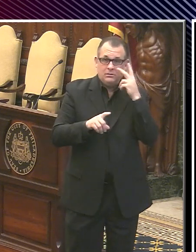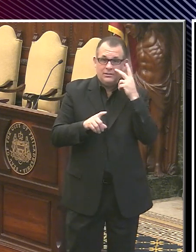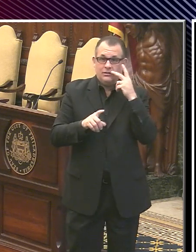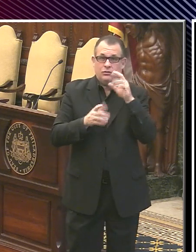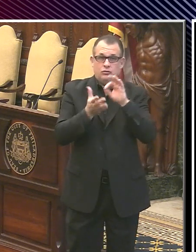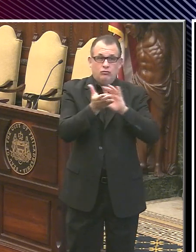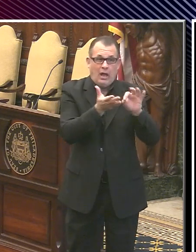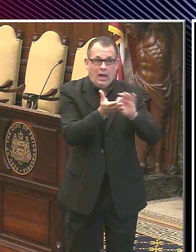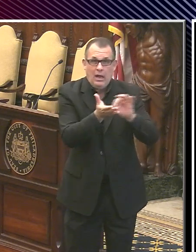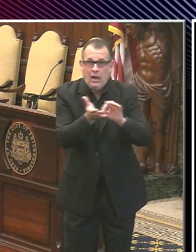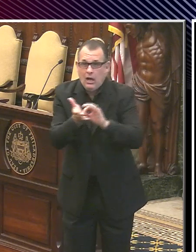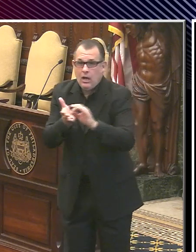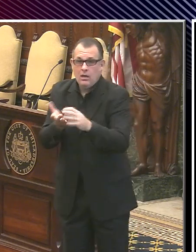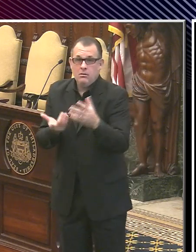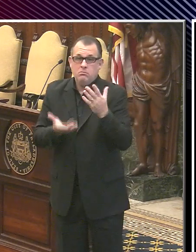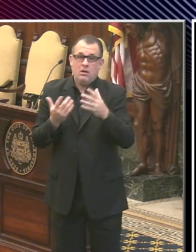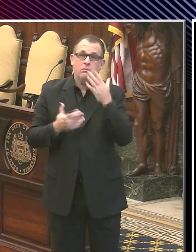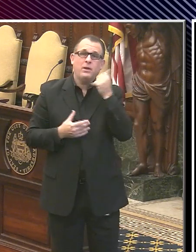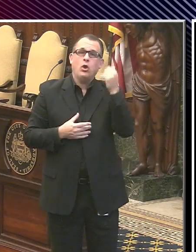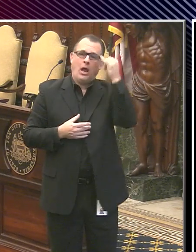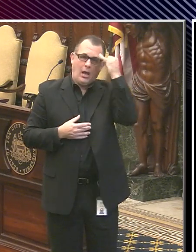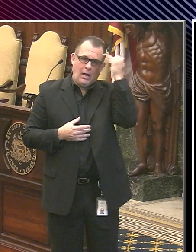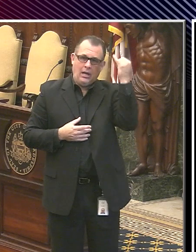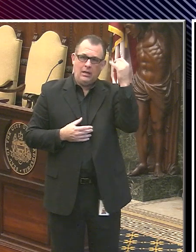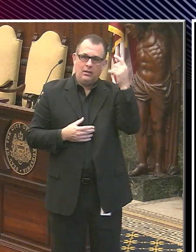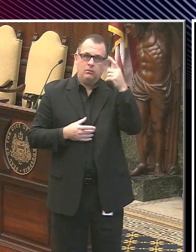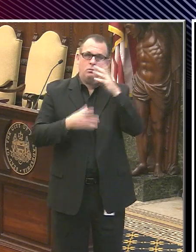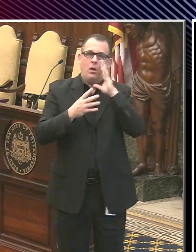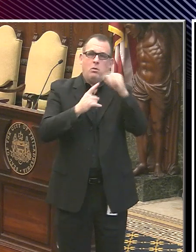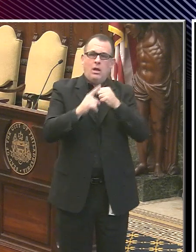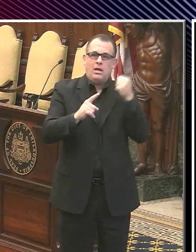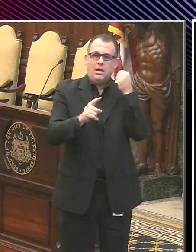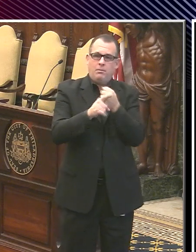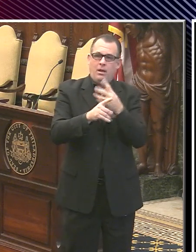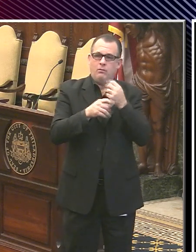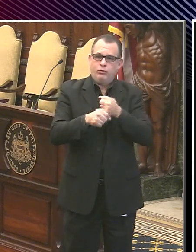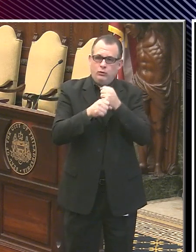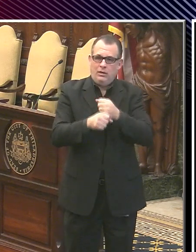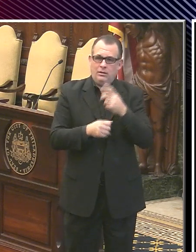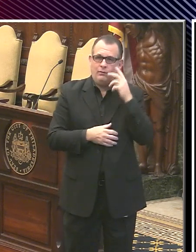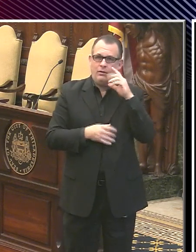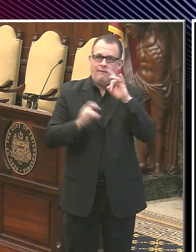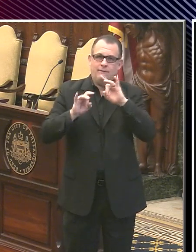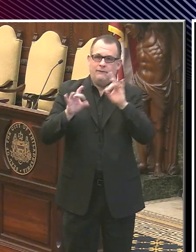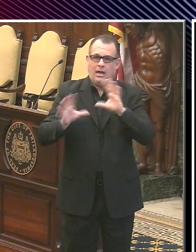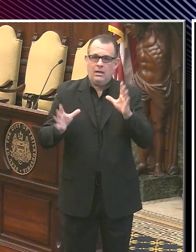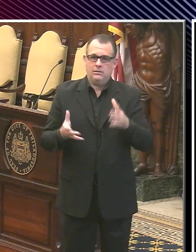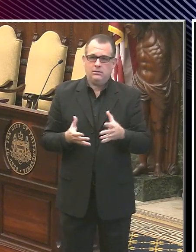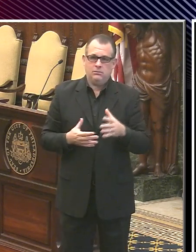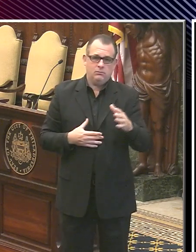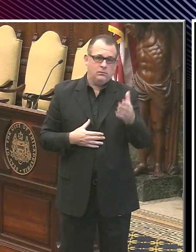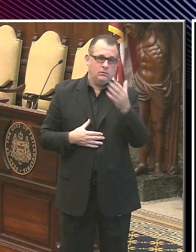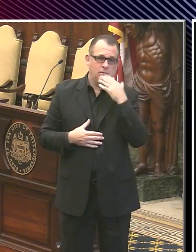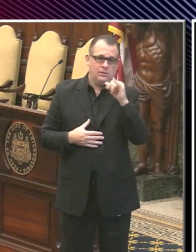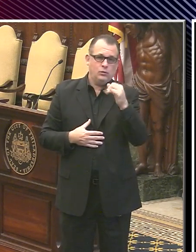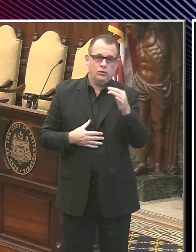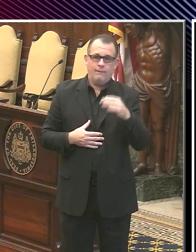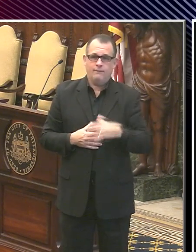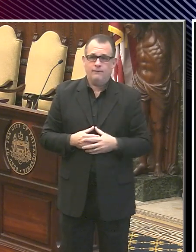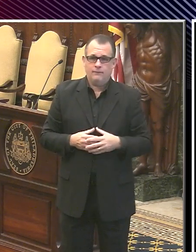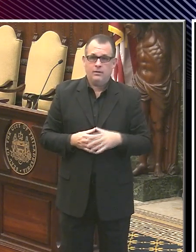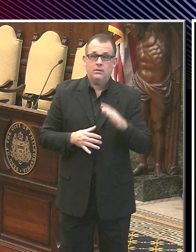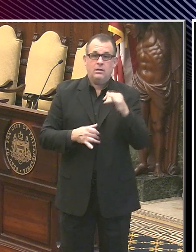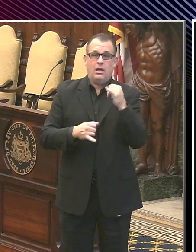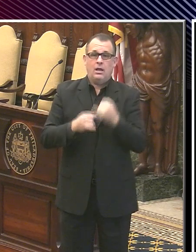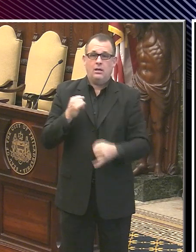better idea of what impact that had. Thank you. All right. Thank you, Jeff. And